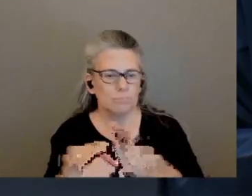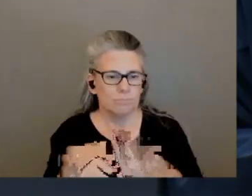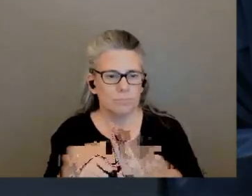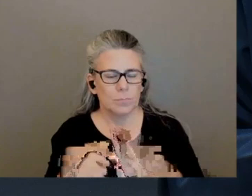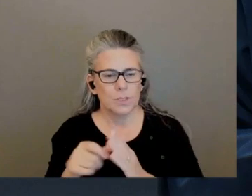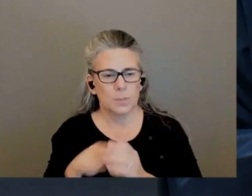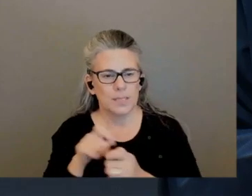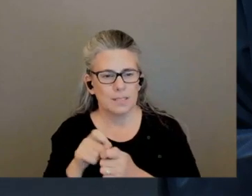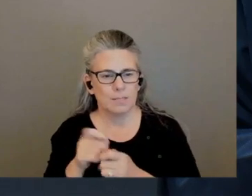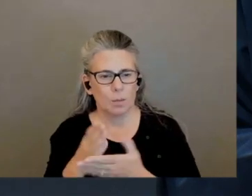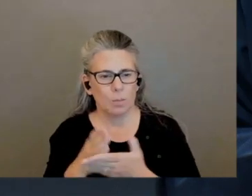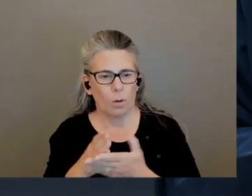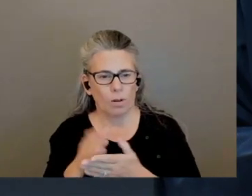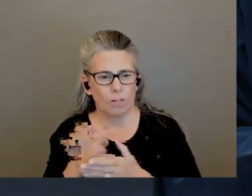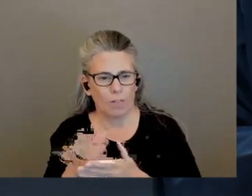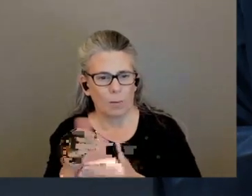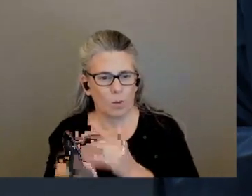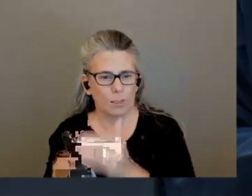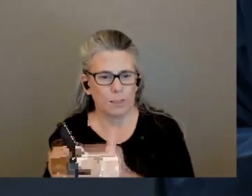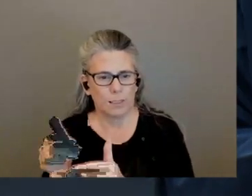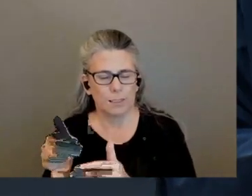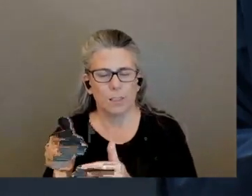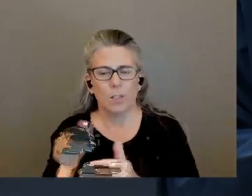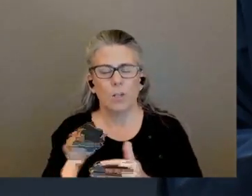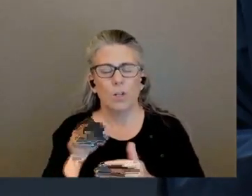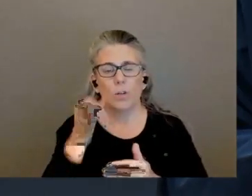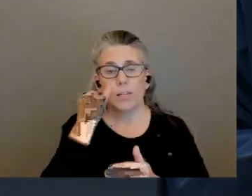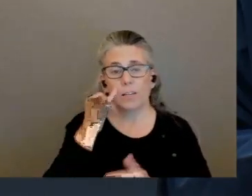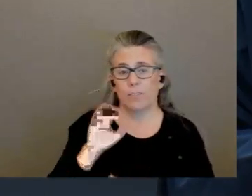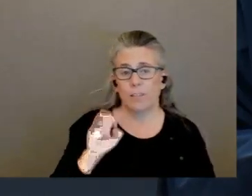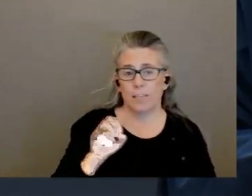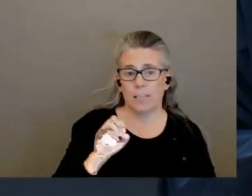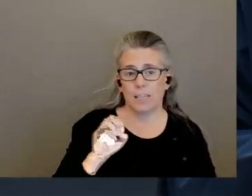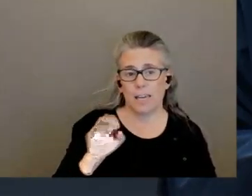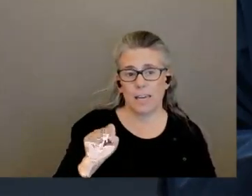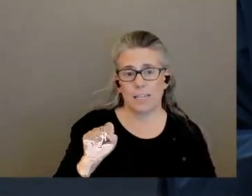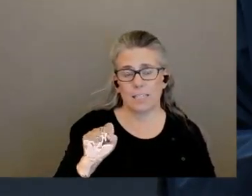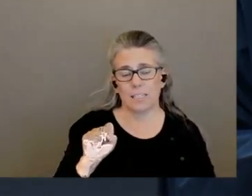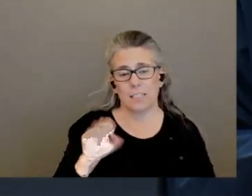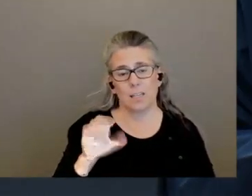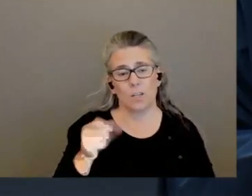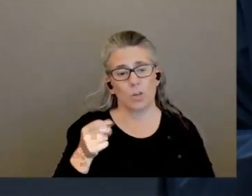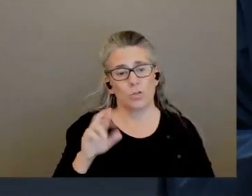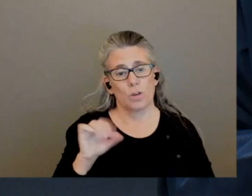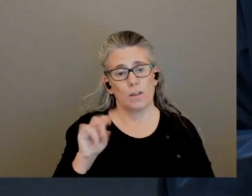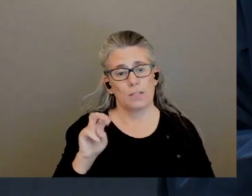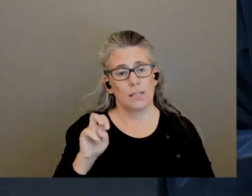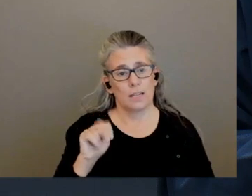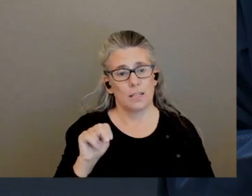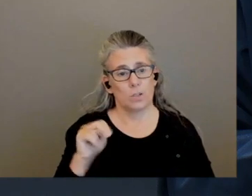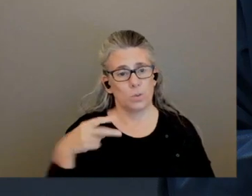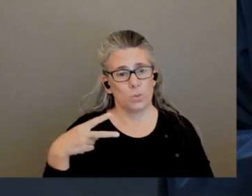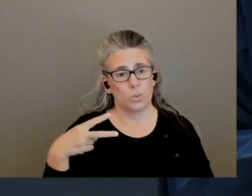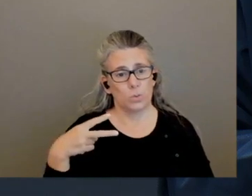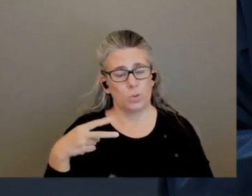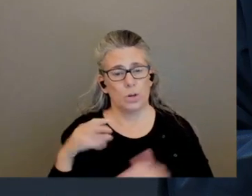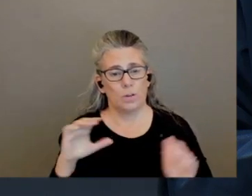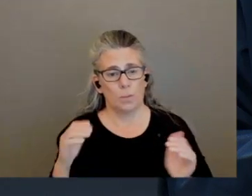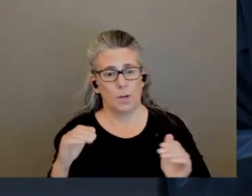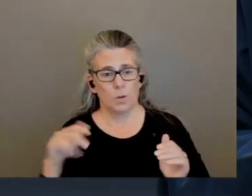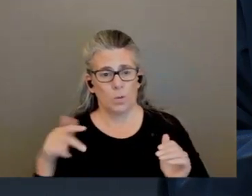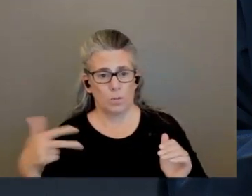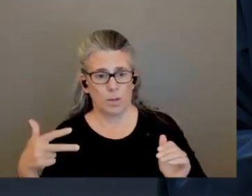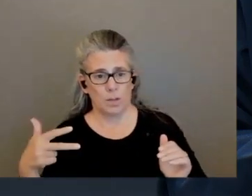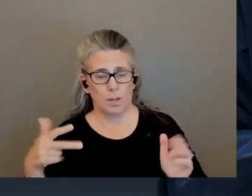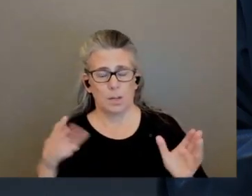at Graviton3 vs Graviton2, and we will start disclosing more of the performance-related